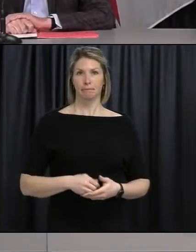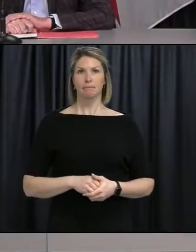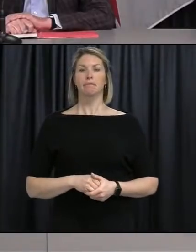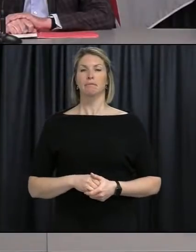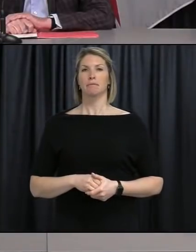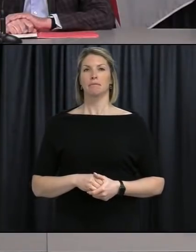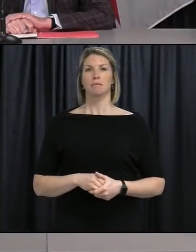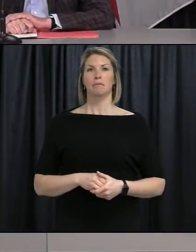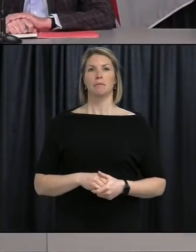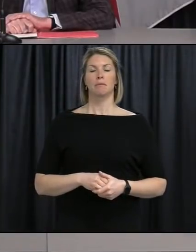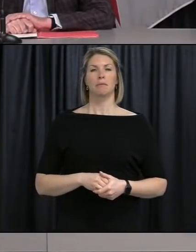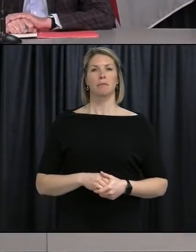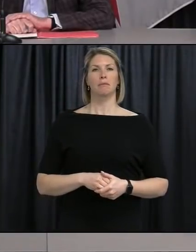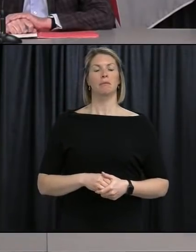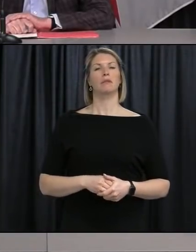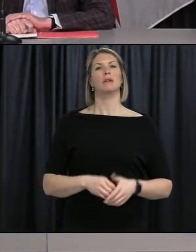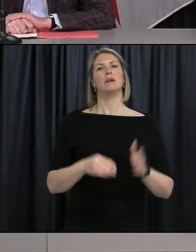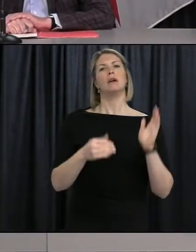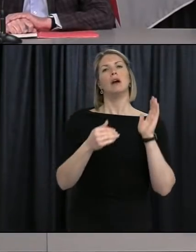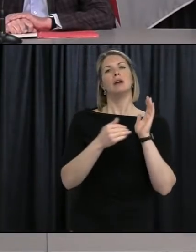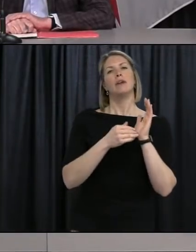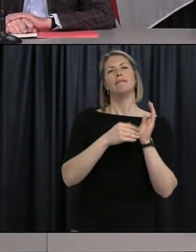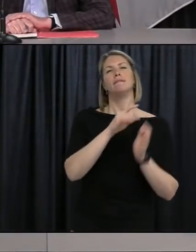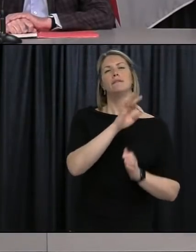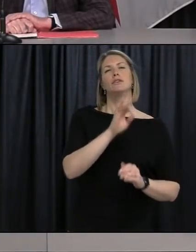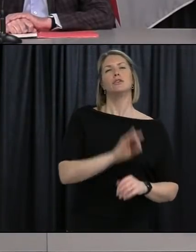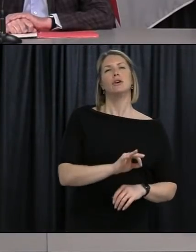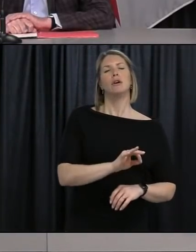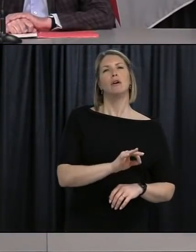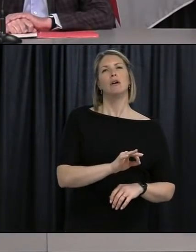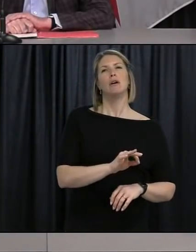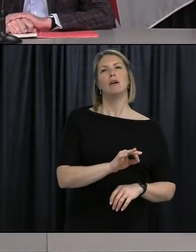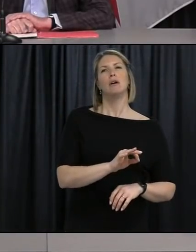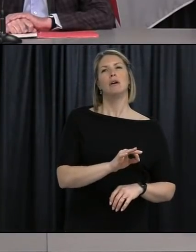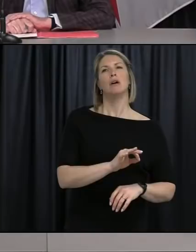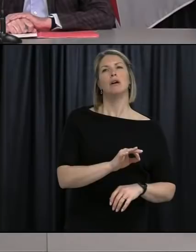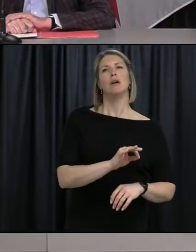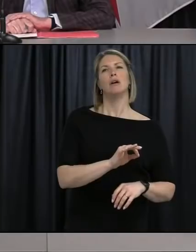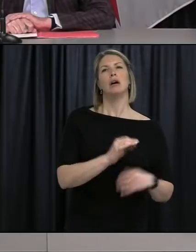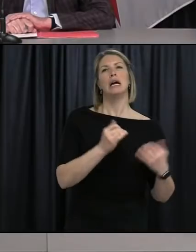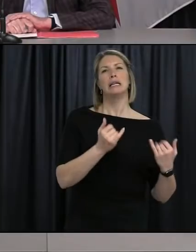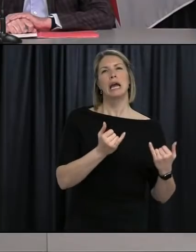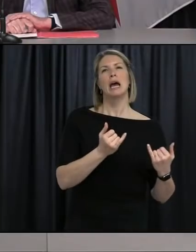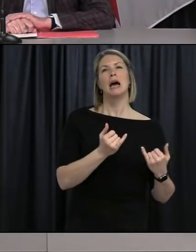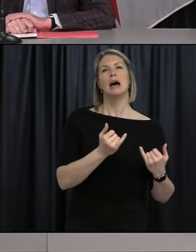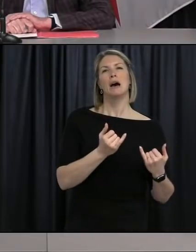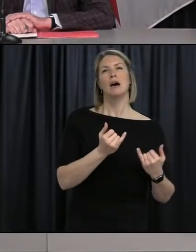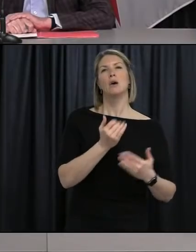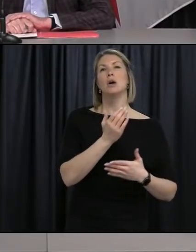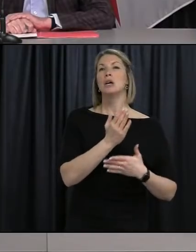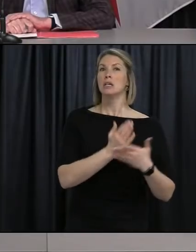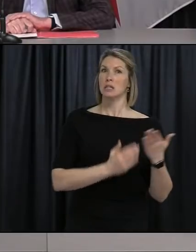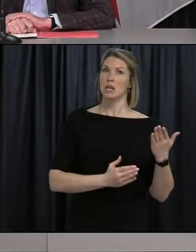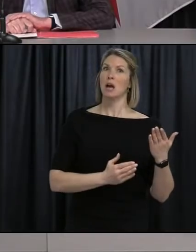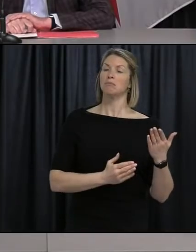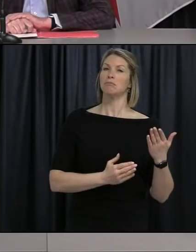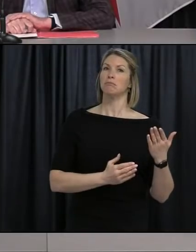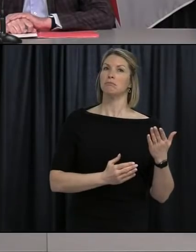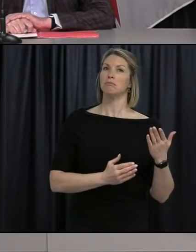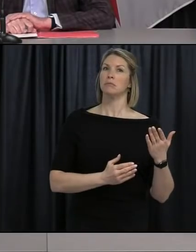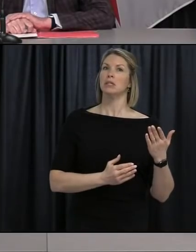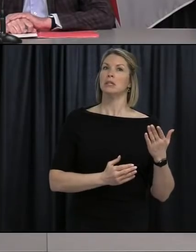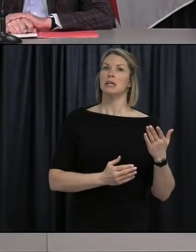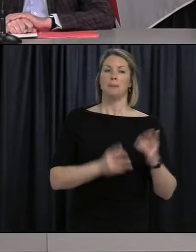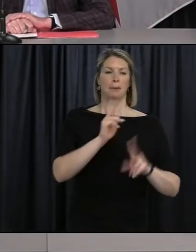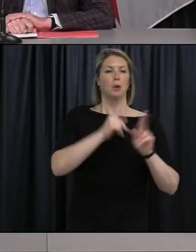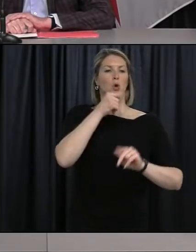Right. Dr. Fitzgerald, a few patients now who have received transplants and been vaccinated being told by their specialists that they need that second dose